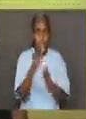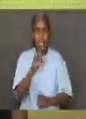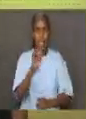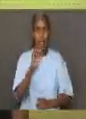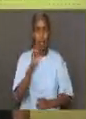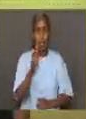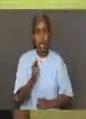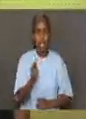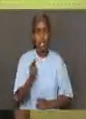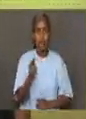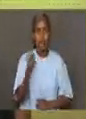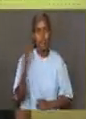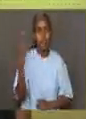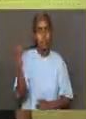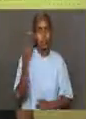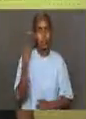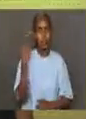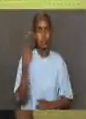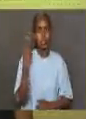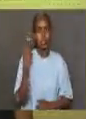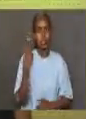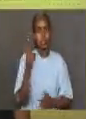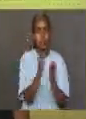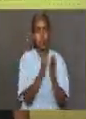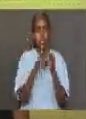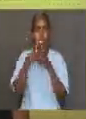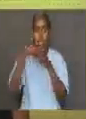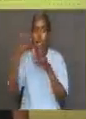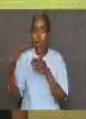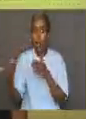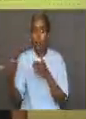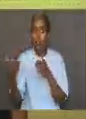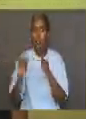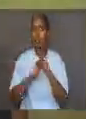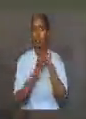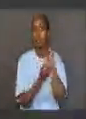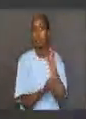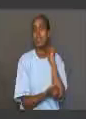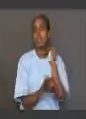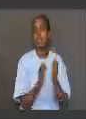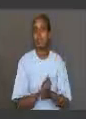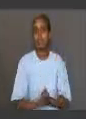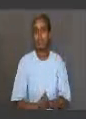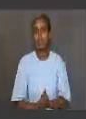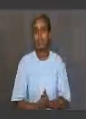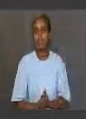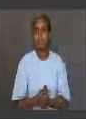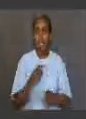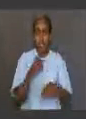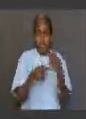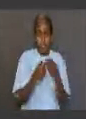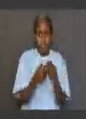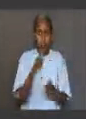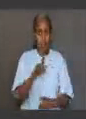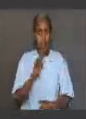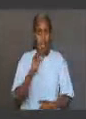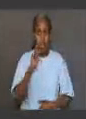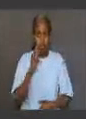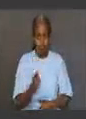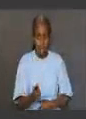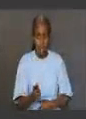logarithm is usually written without indicating its base. So if a